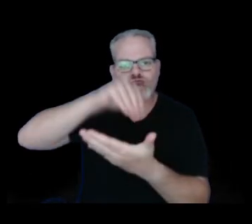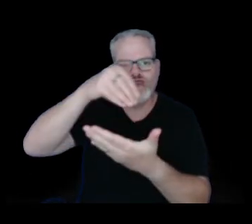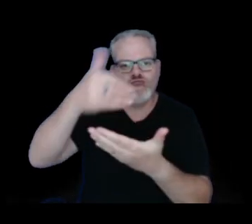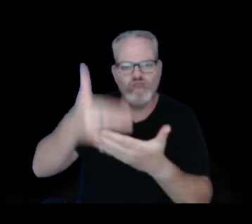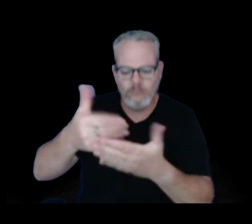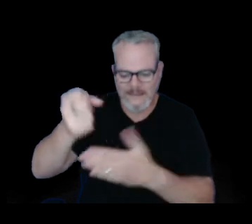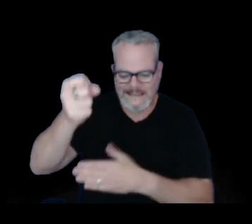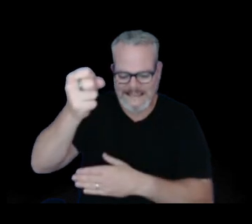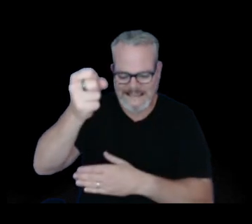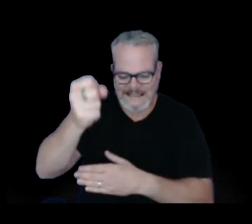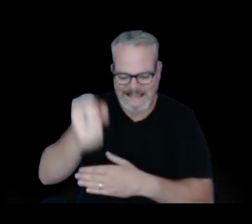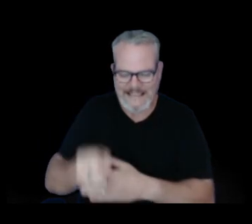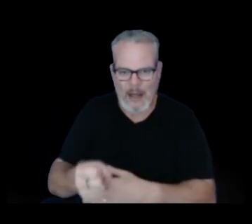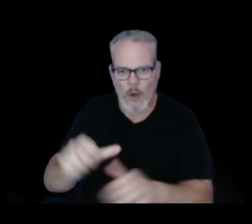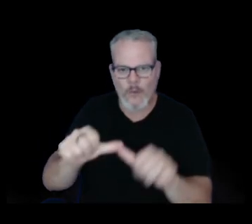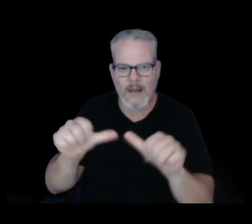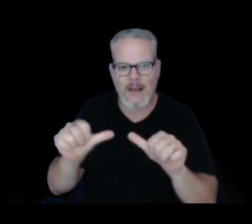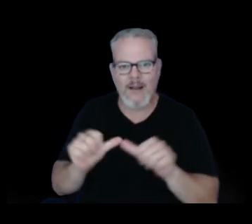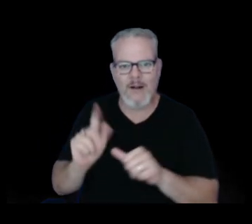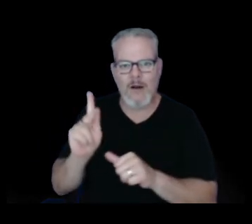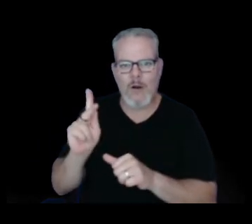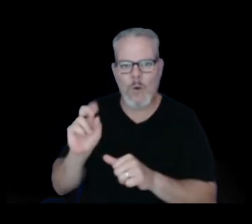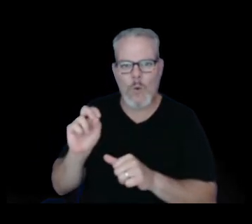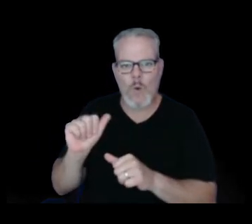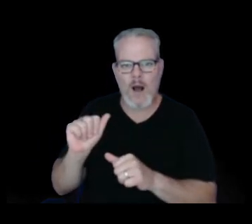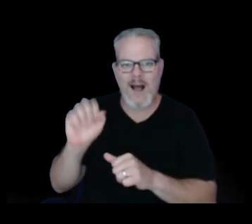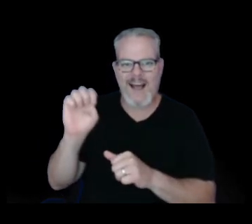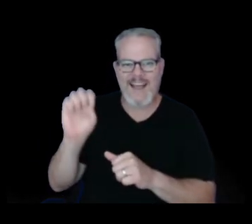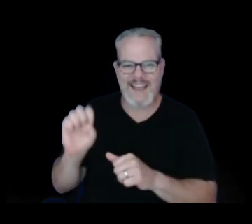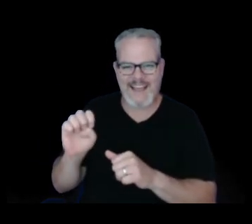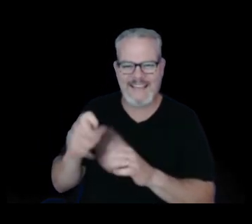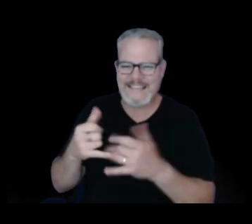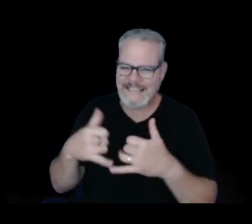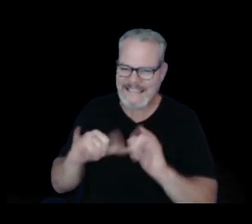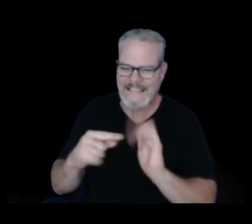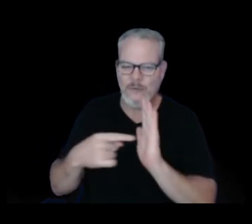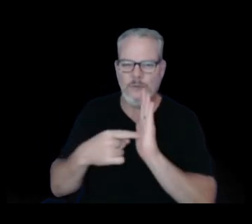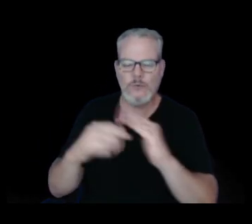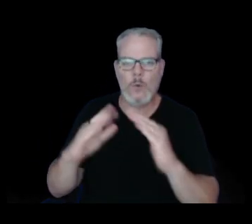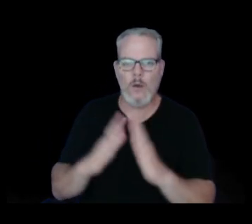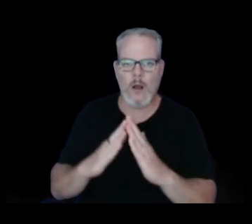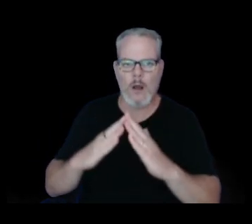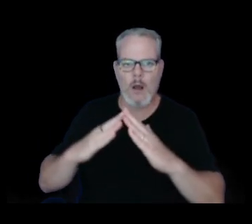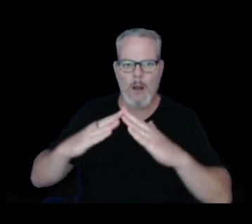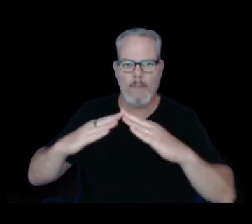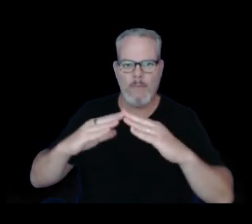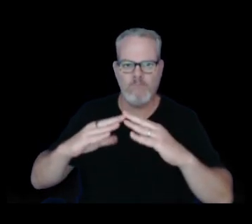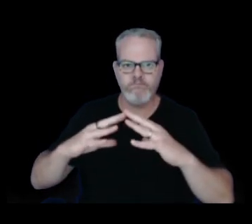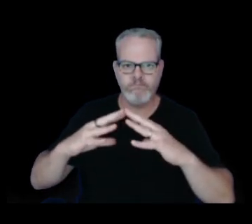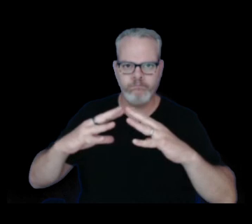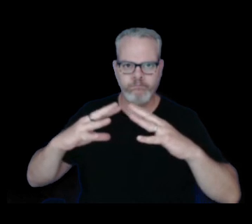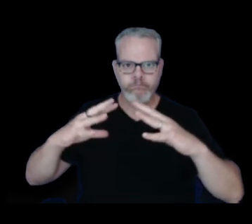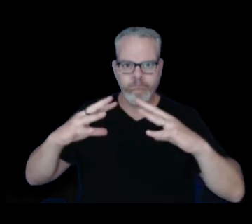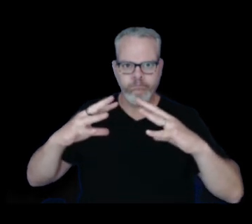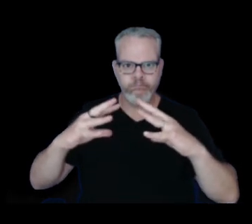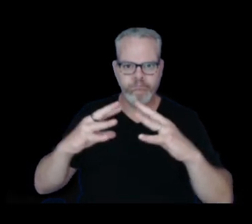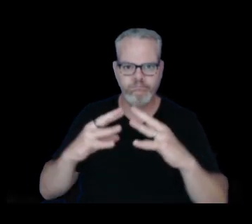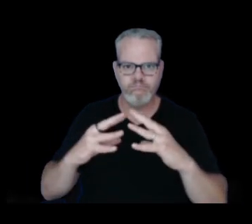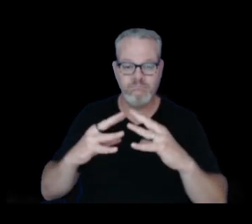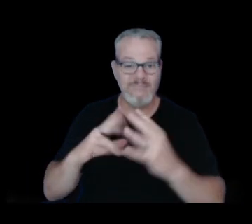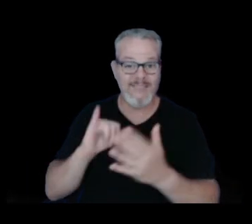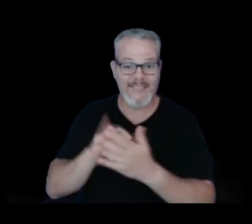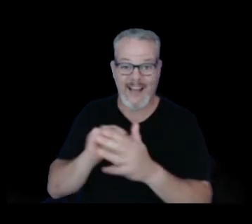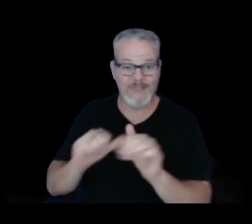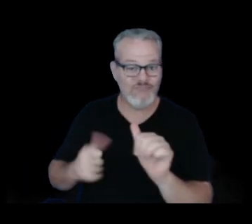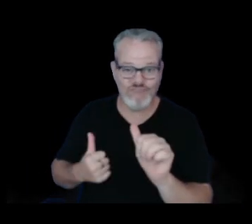that Koa'e Fault Zone, which is still showing uplift and inflation as well. So that's the story on Kīlauea. That pattern